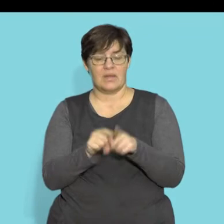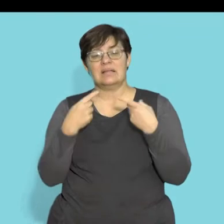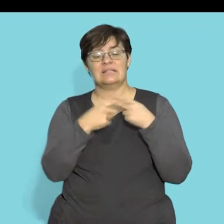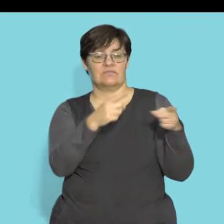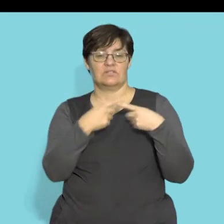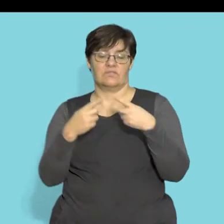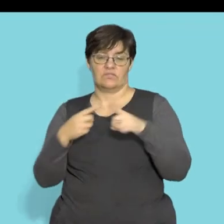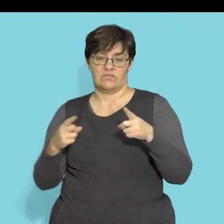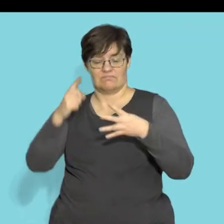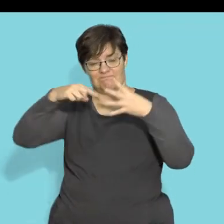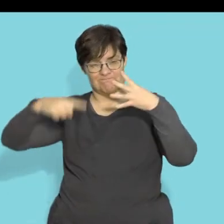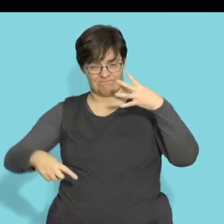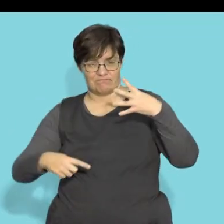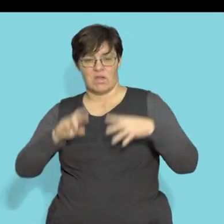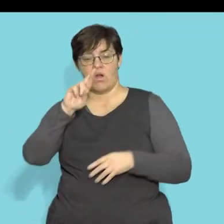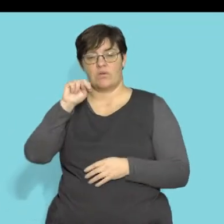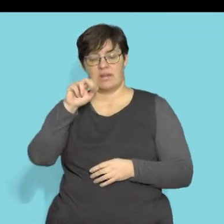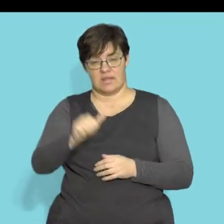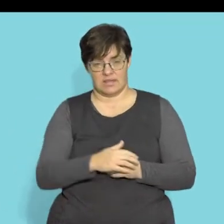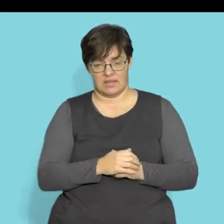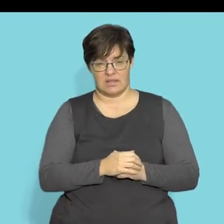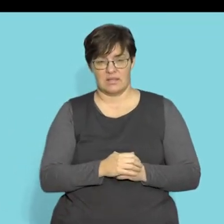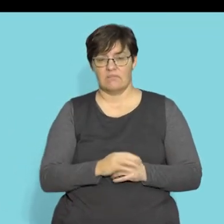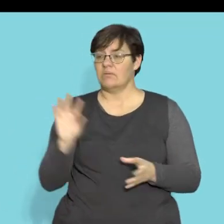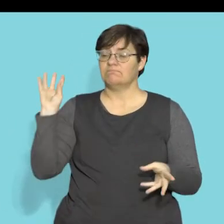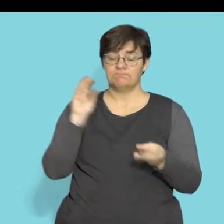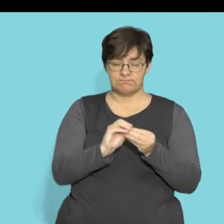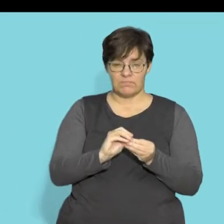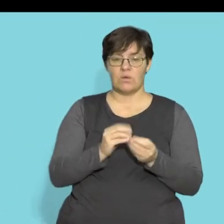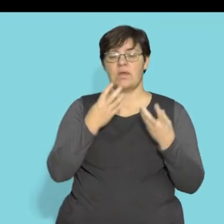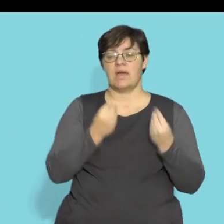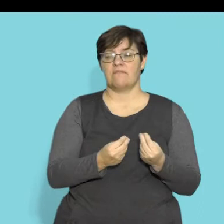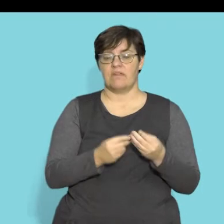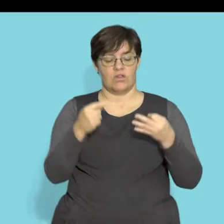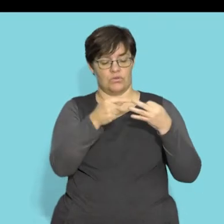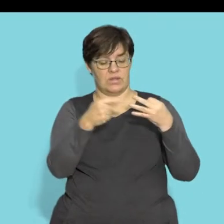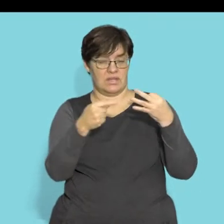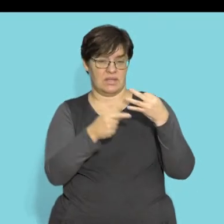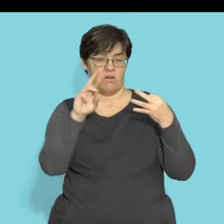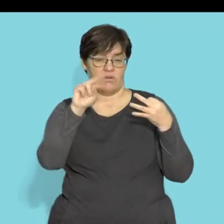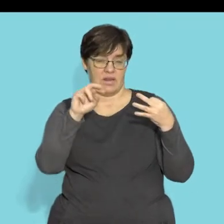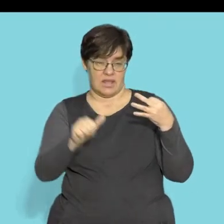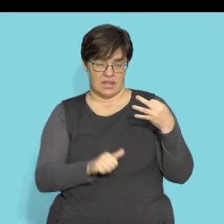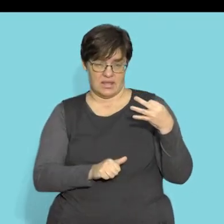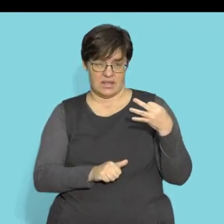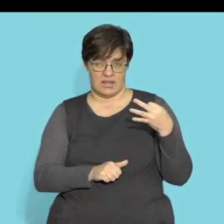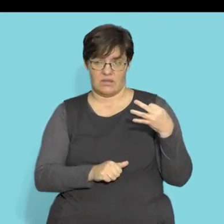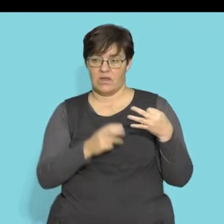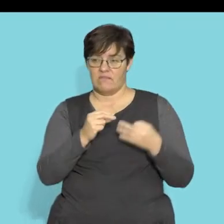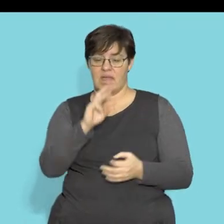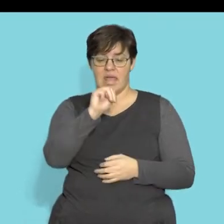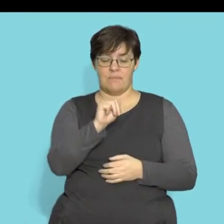the different types of RNA. And as a quick recollection, we've got 3 types of RNA, guys. We've